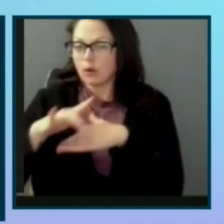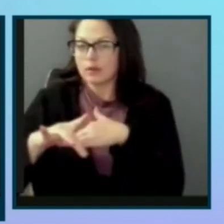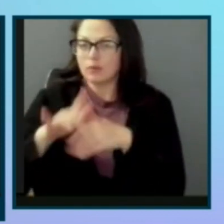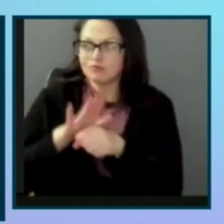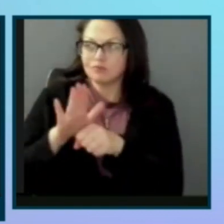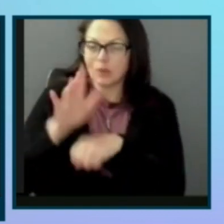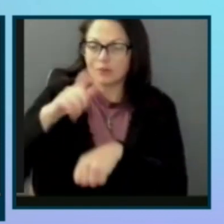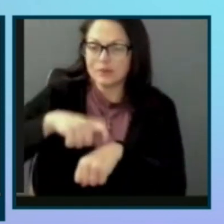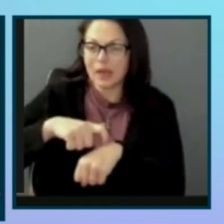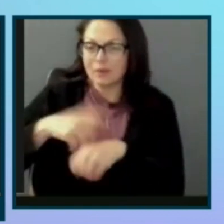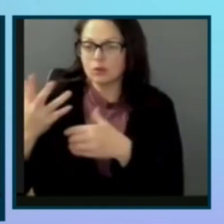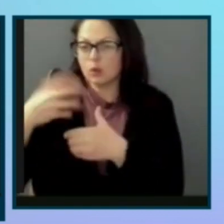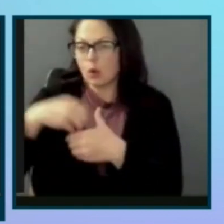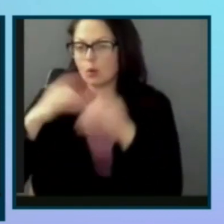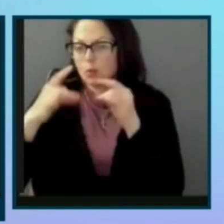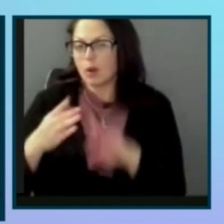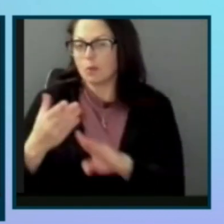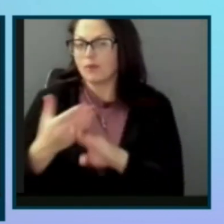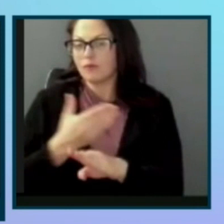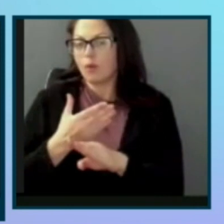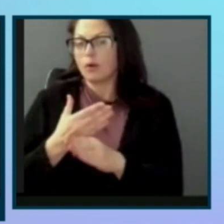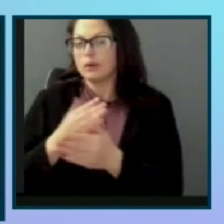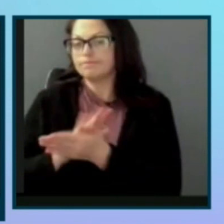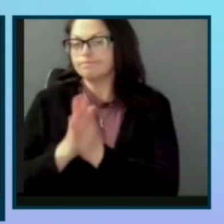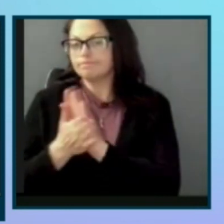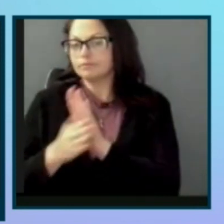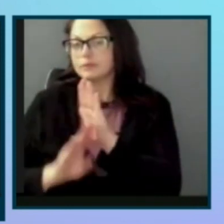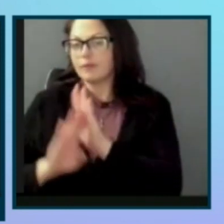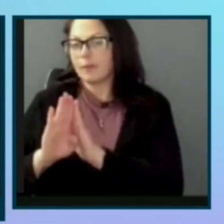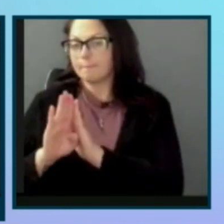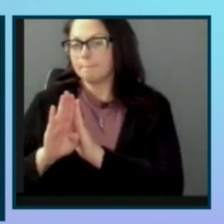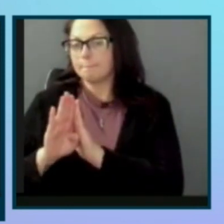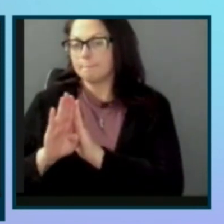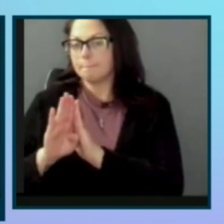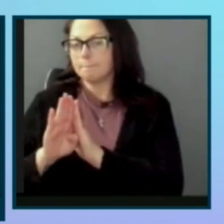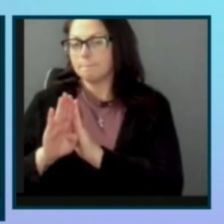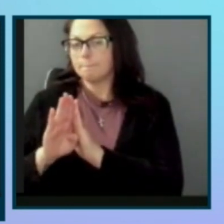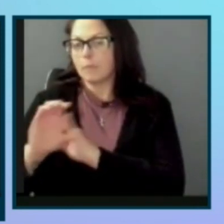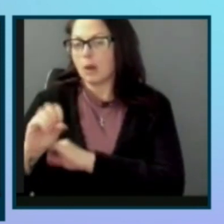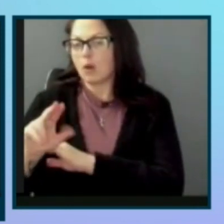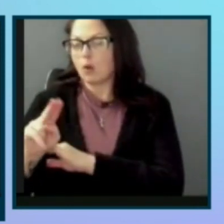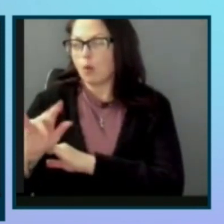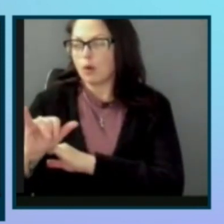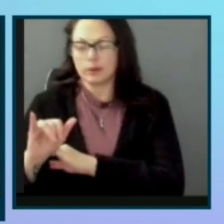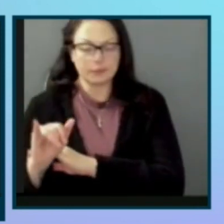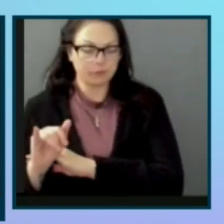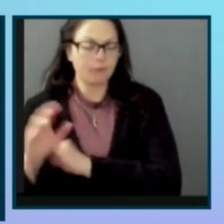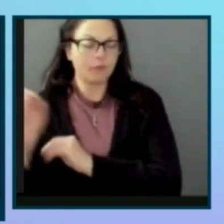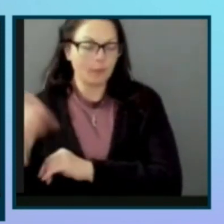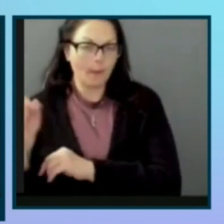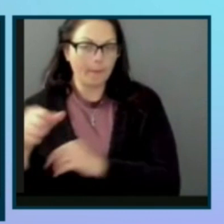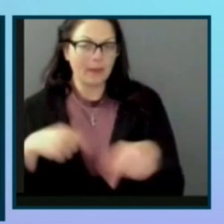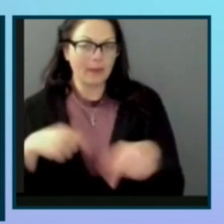that feedback before it goes into development. Right. And kind of going off of that, since this does